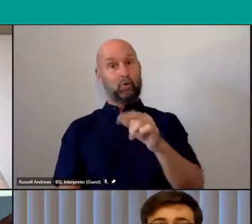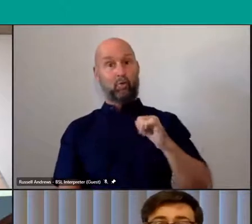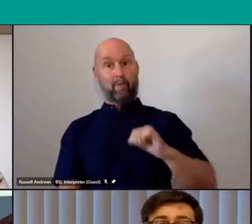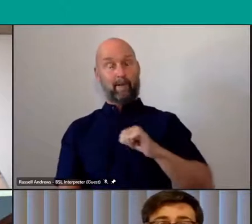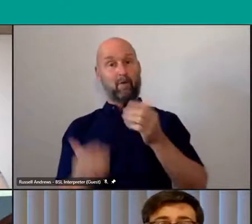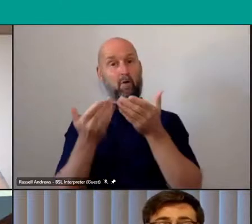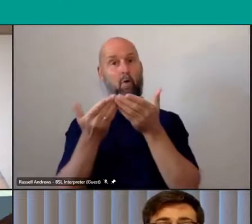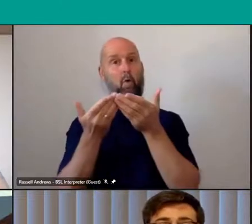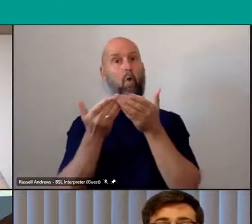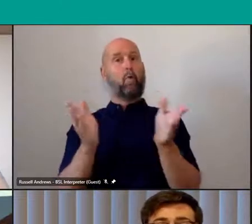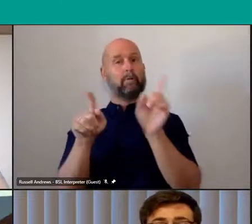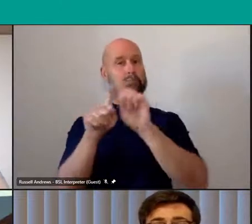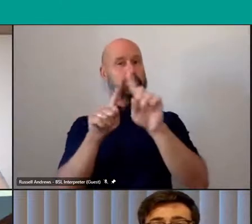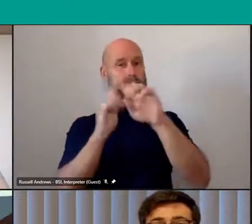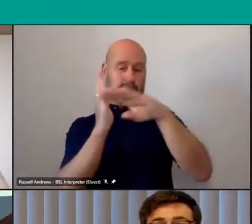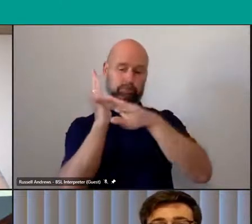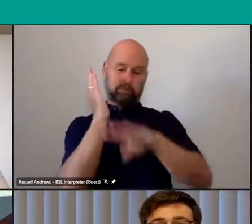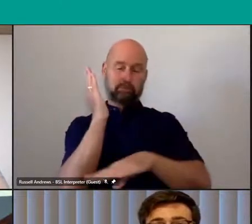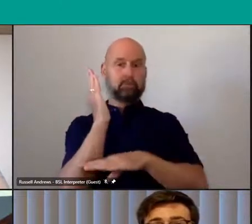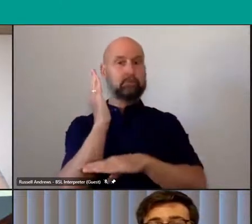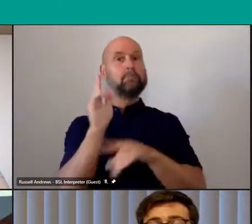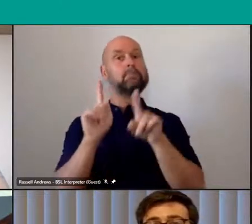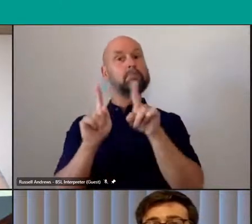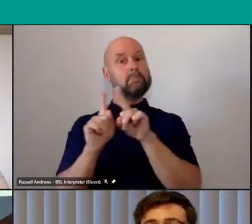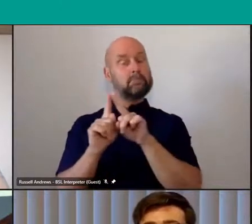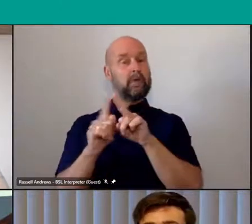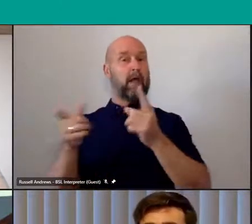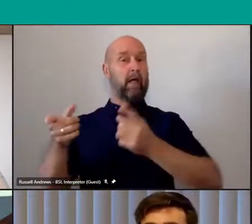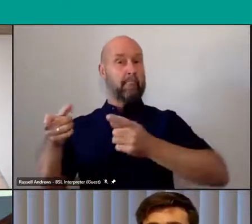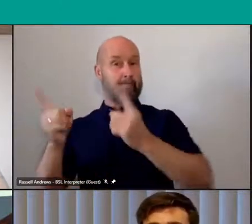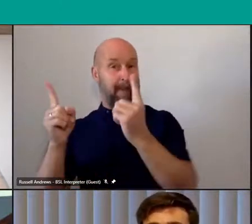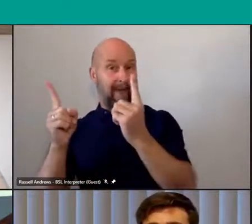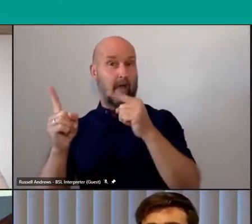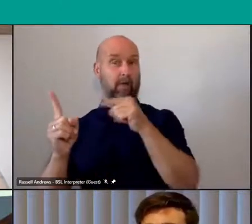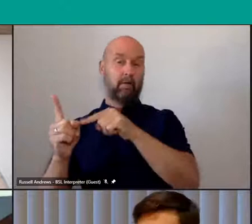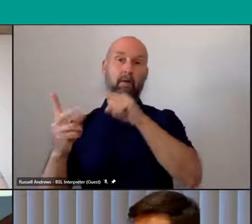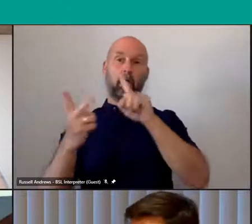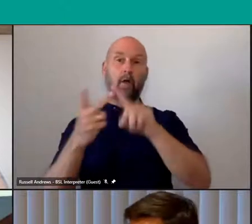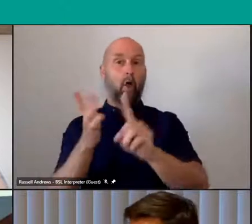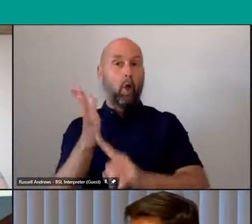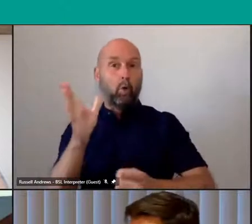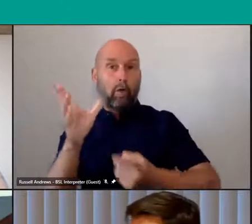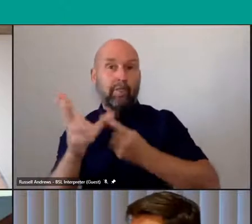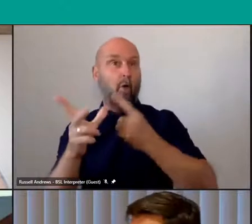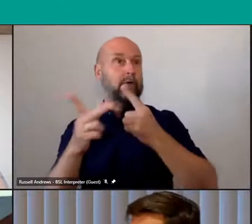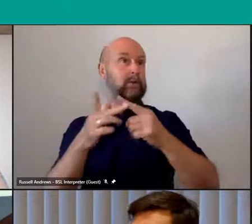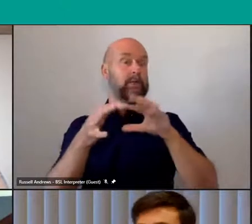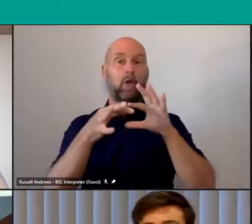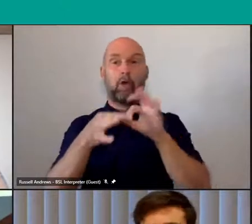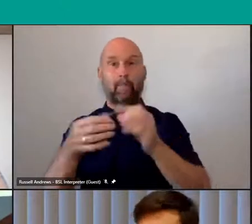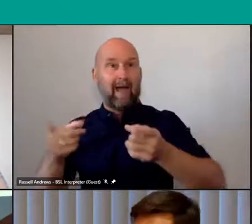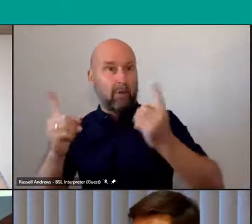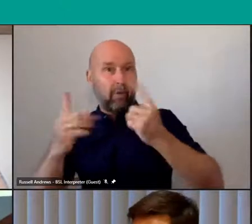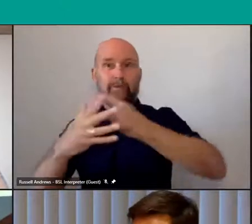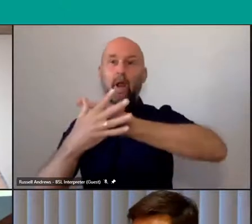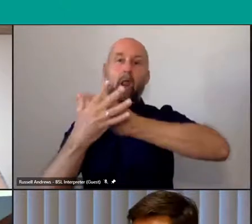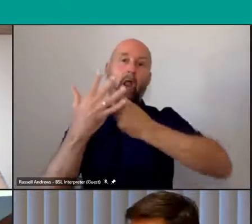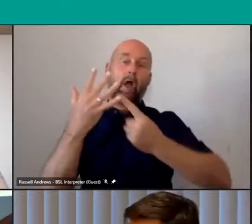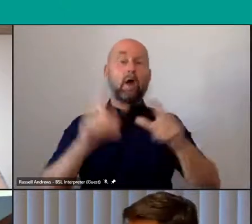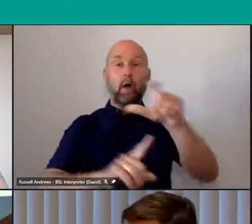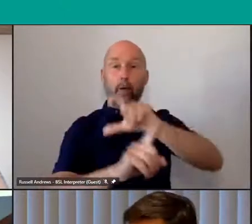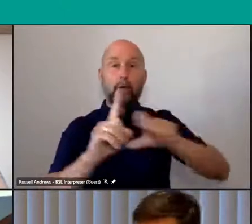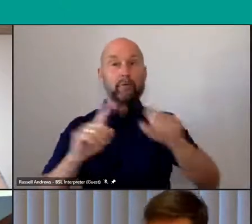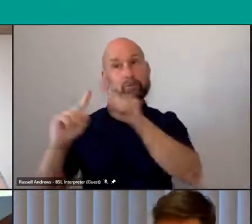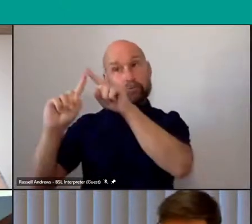every level, from the mayor through the combined authority, the local authorities, on down into communities, the openness